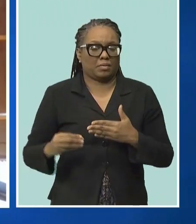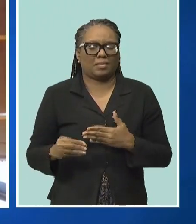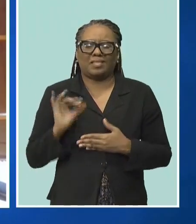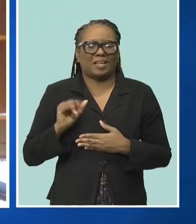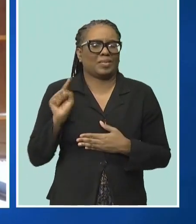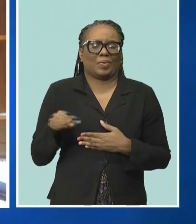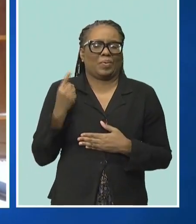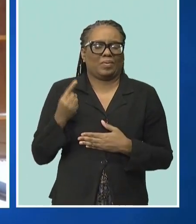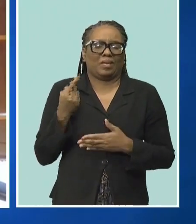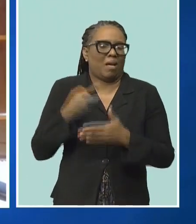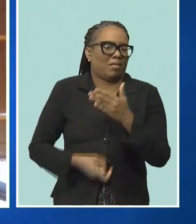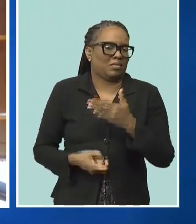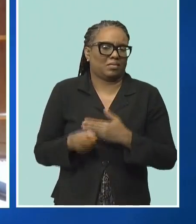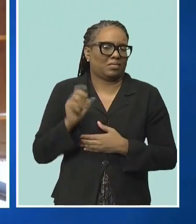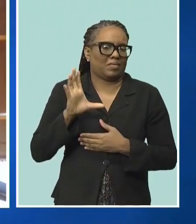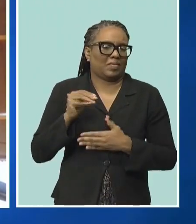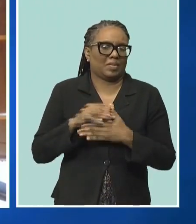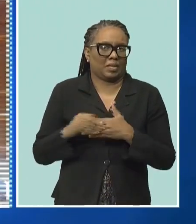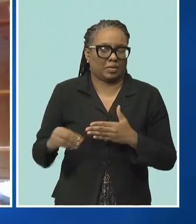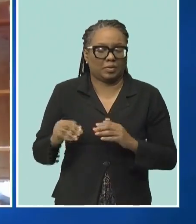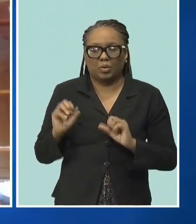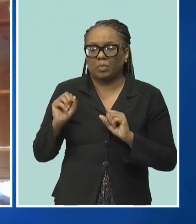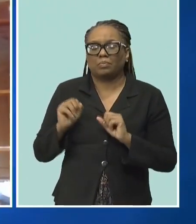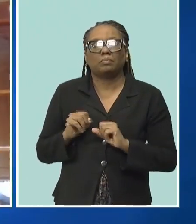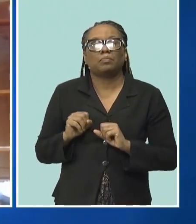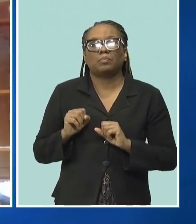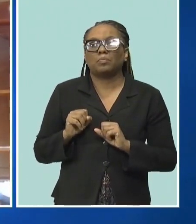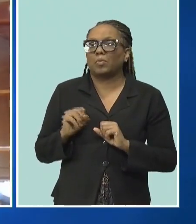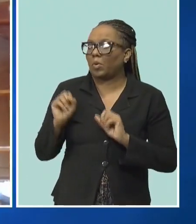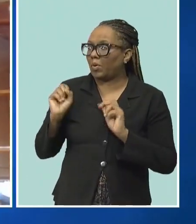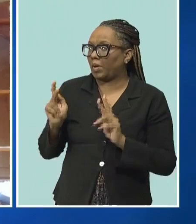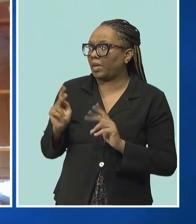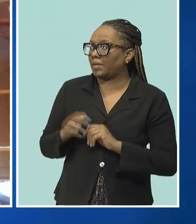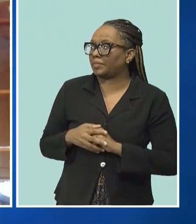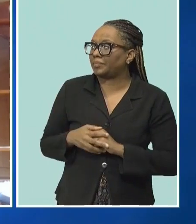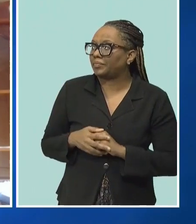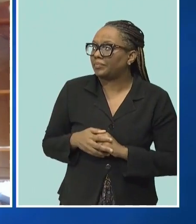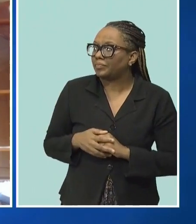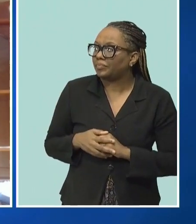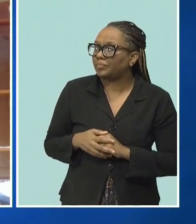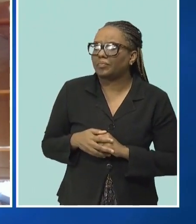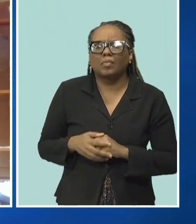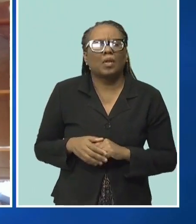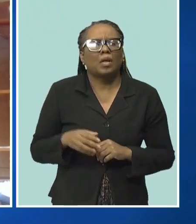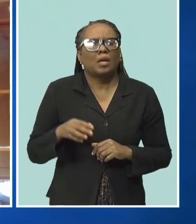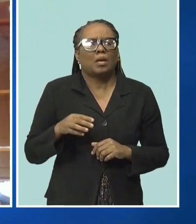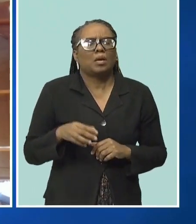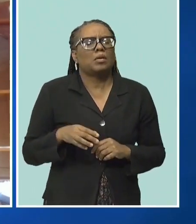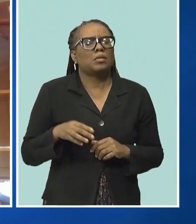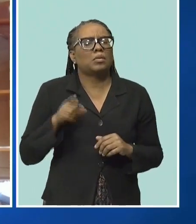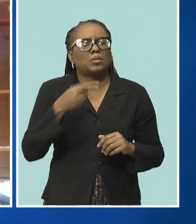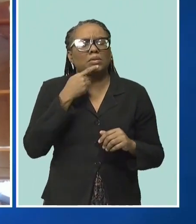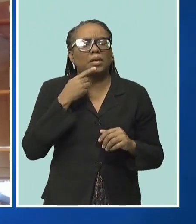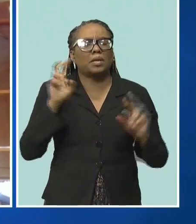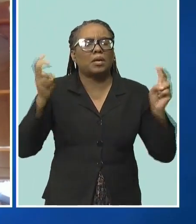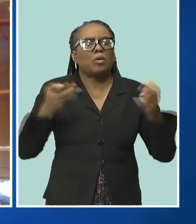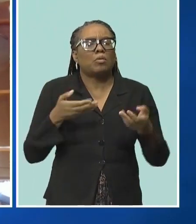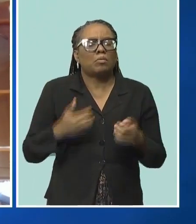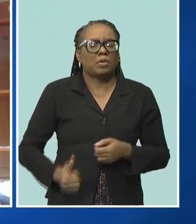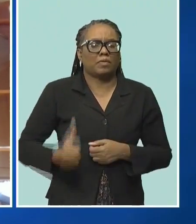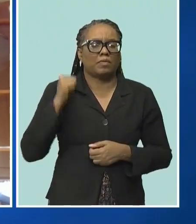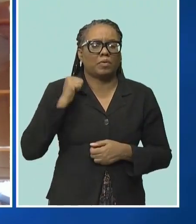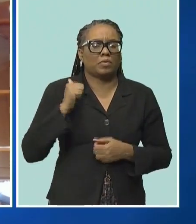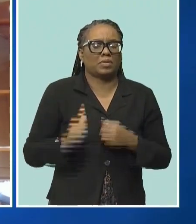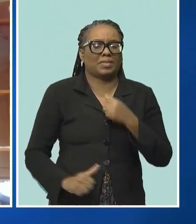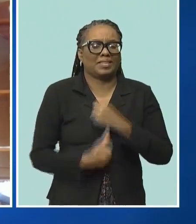only fee in the fees order. Okay. Now, when we talk about the refusal of dangerous work, has your department